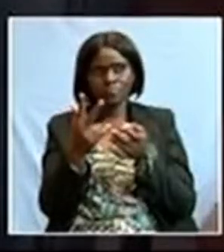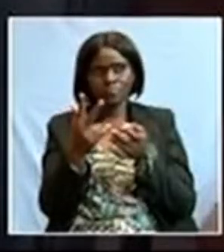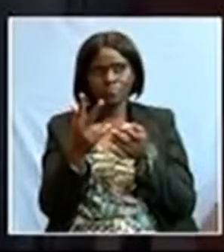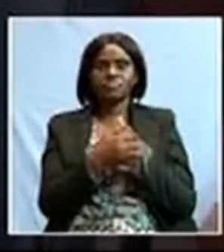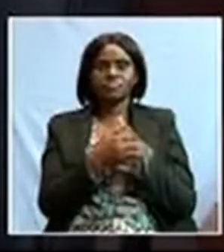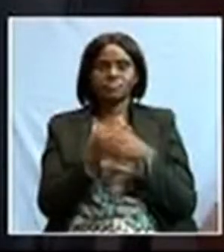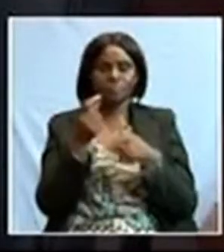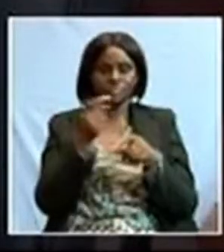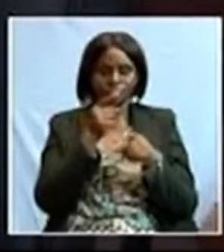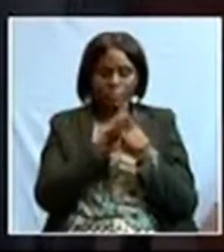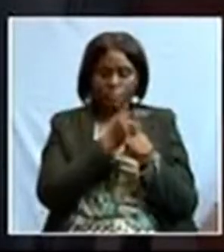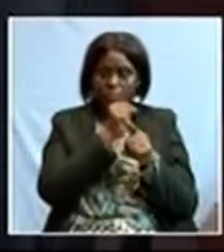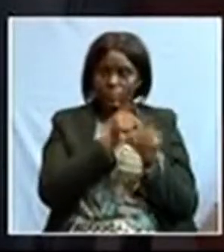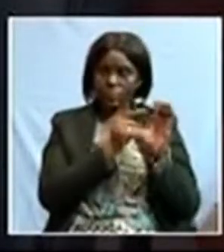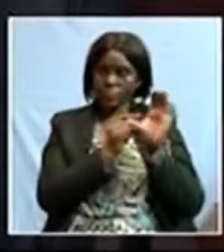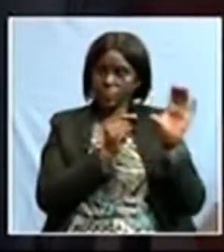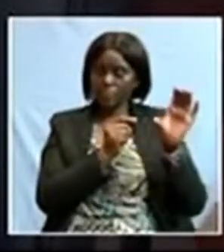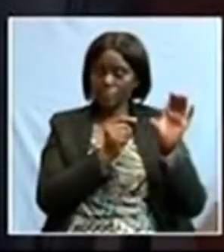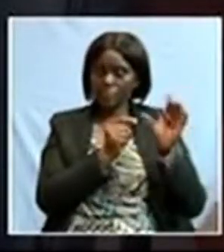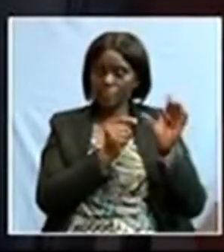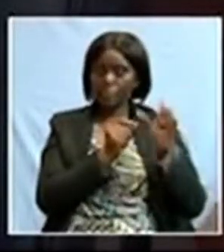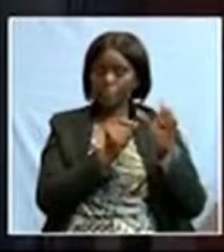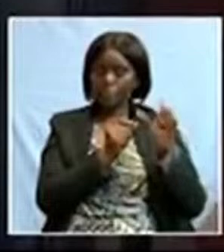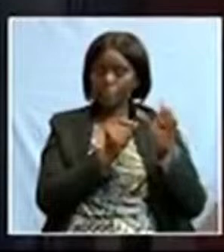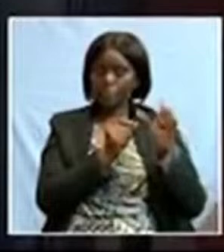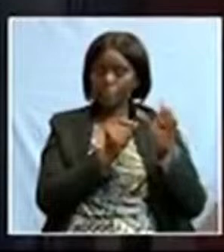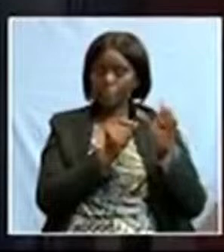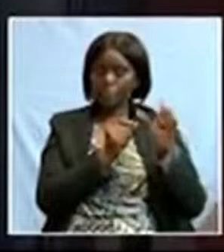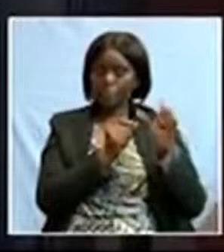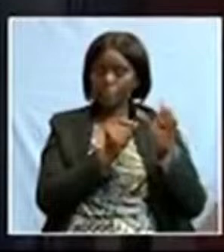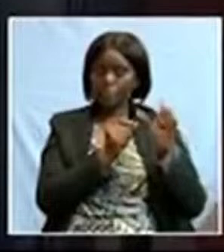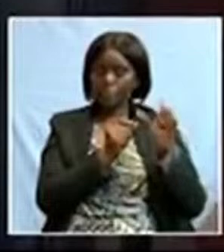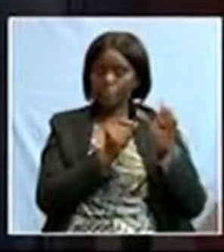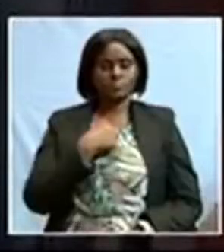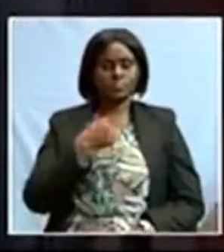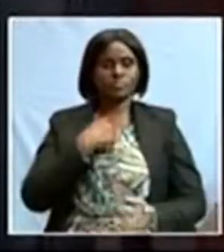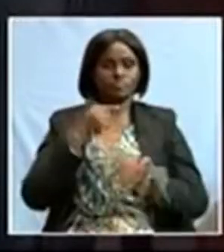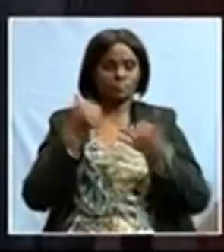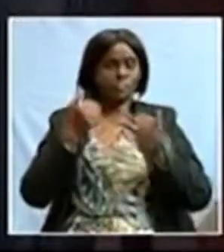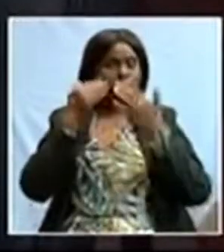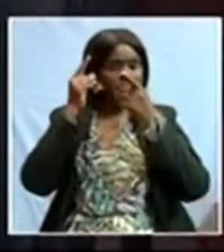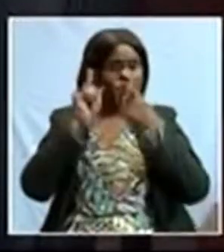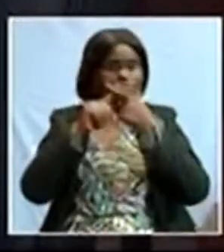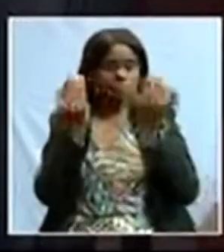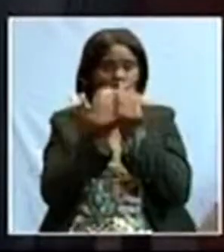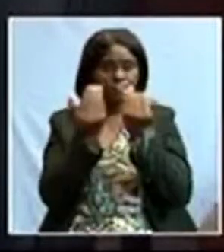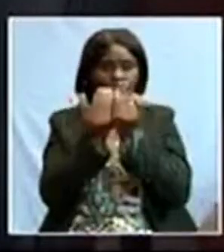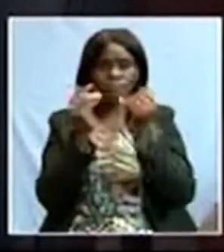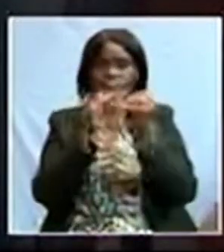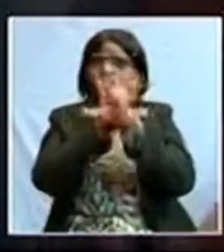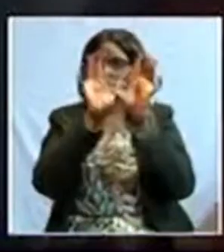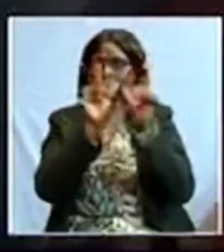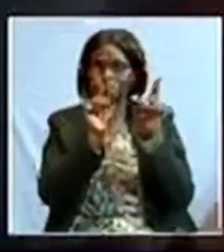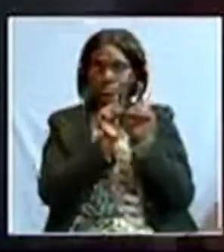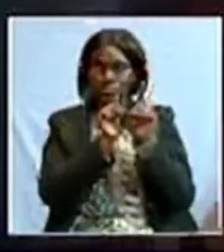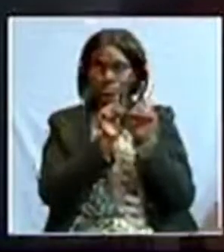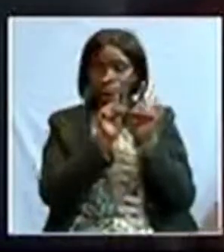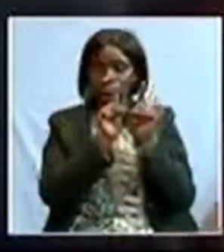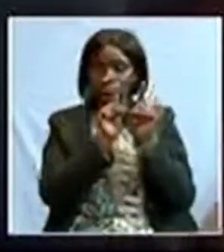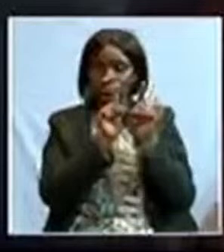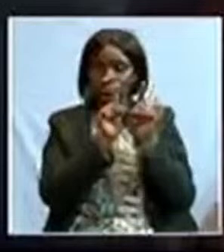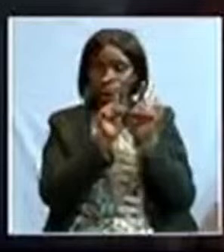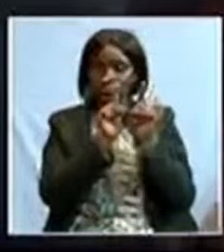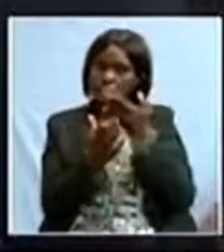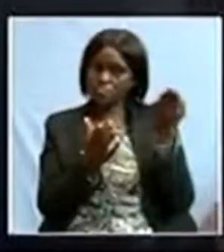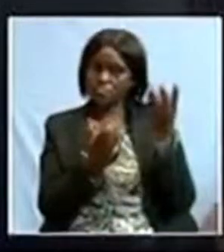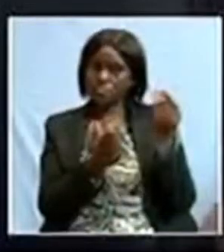from this component. I wish to seek clarification as to whether